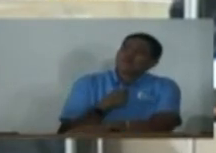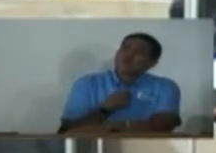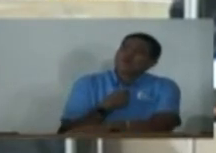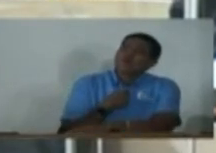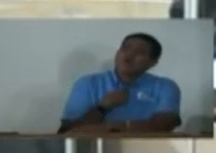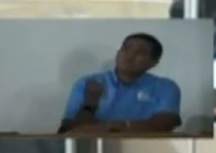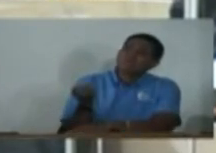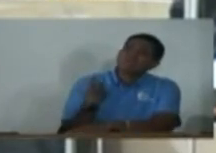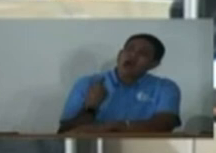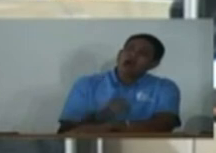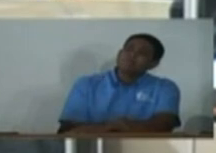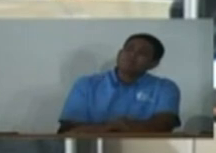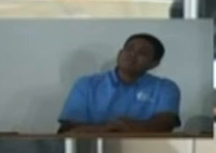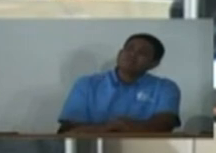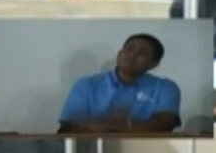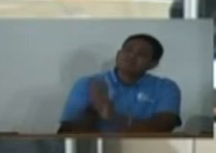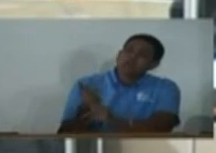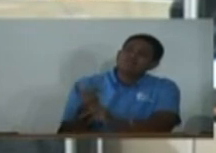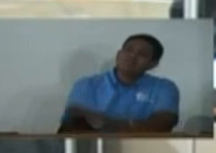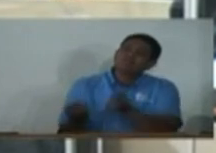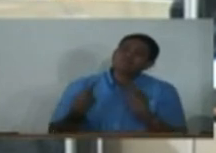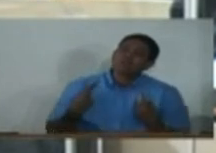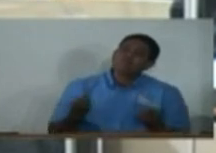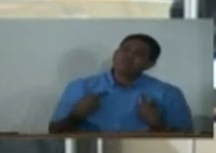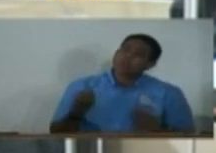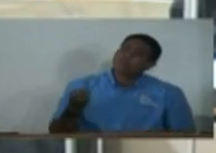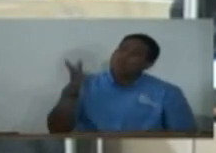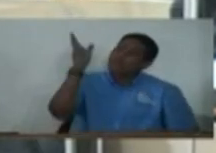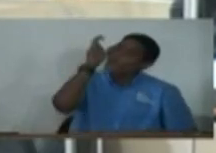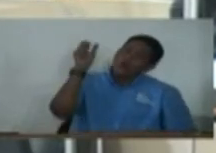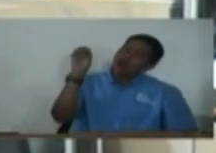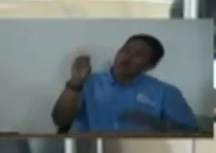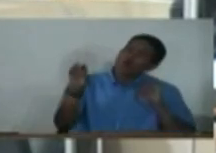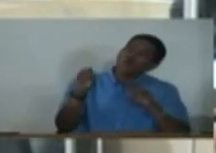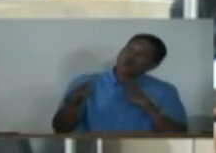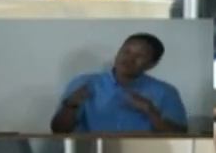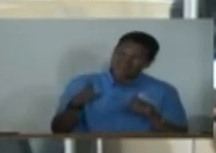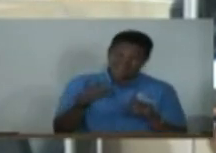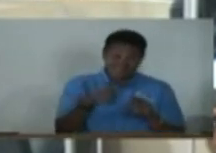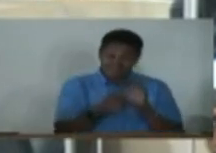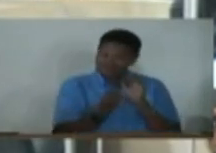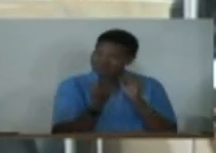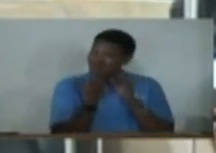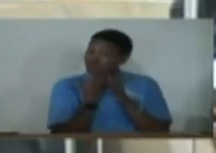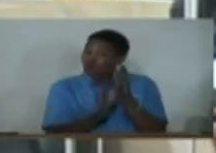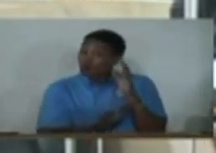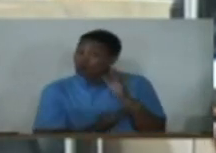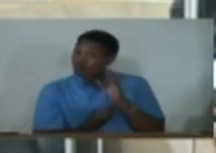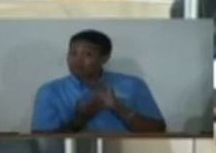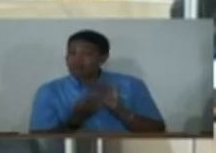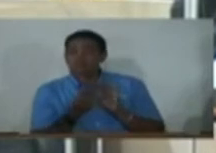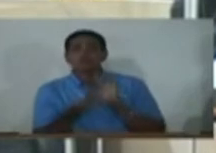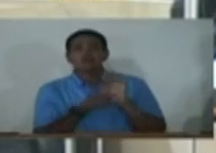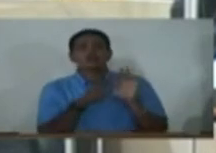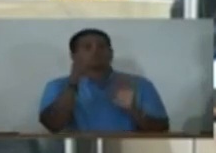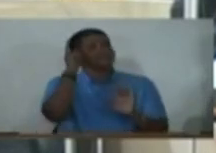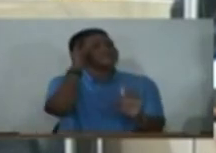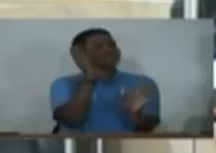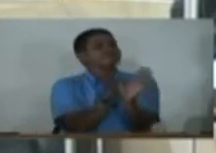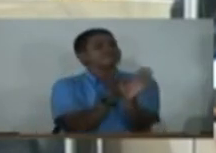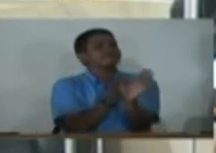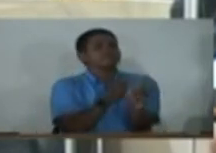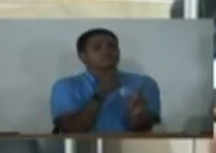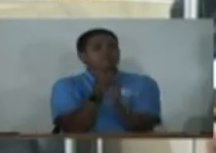many. They have also had a negative psychological impact on the population. The